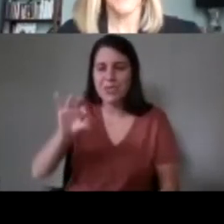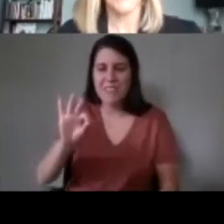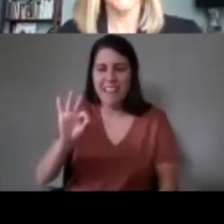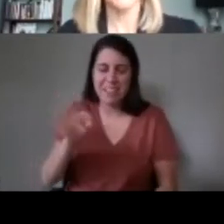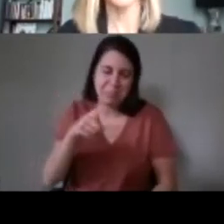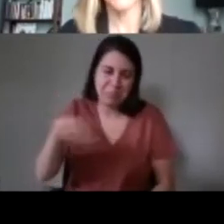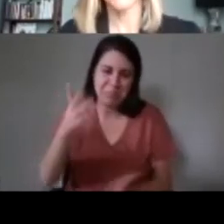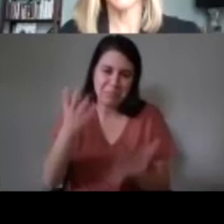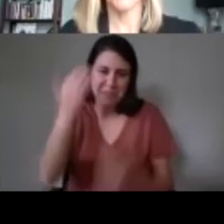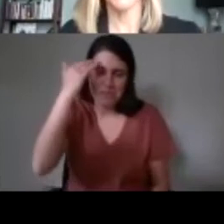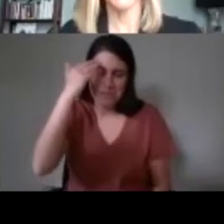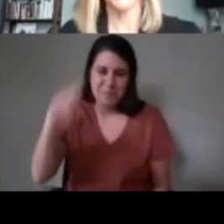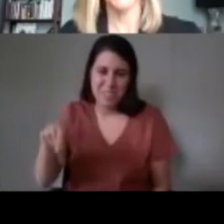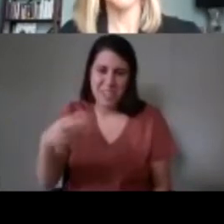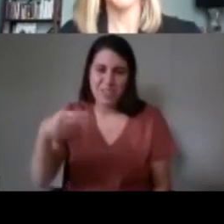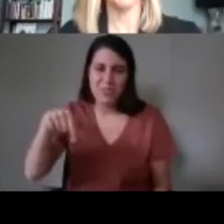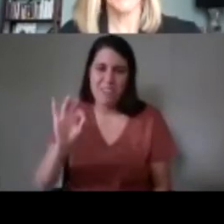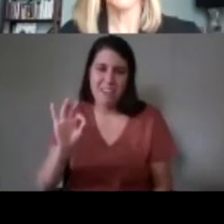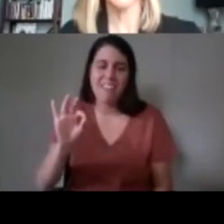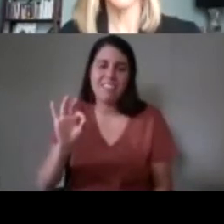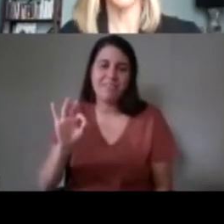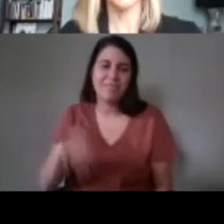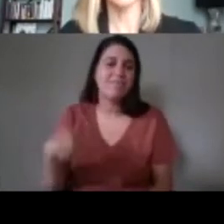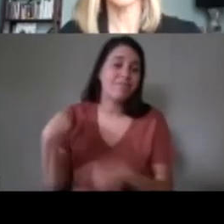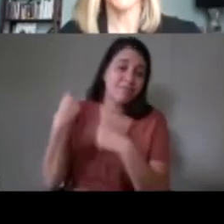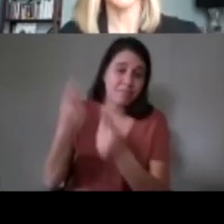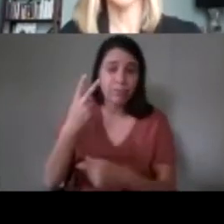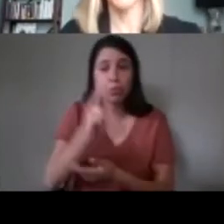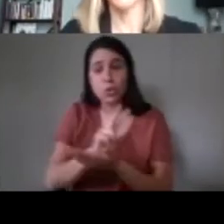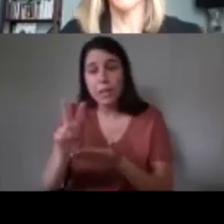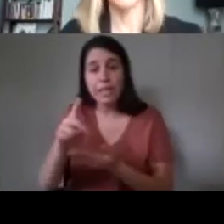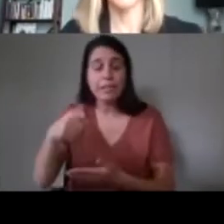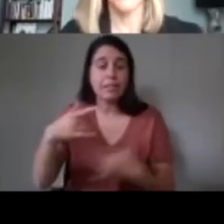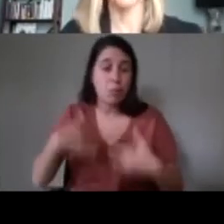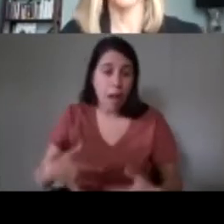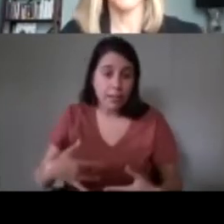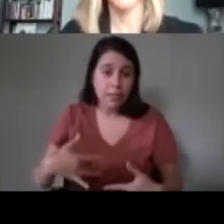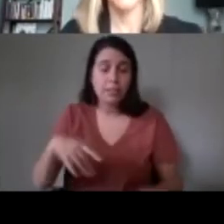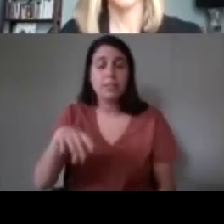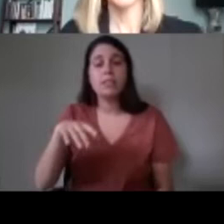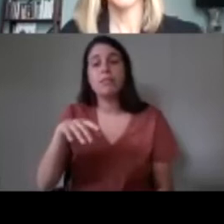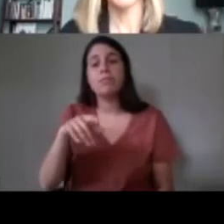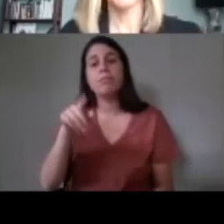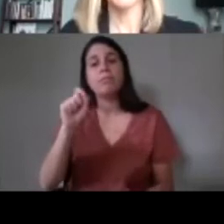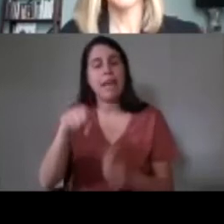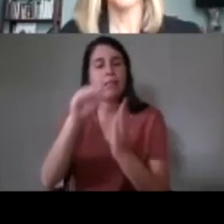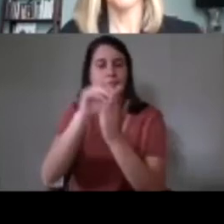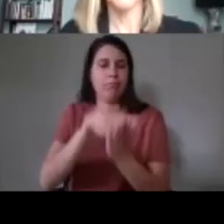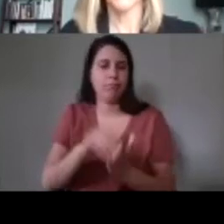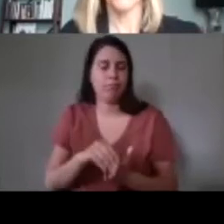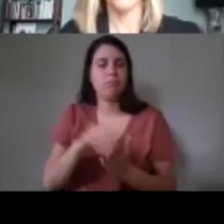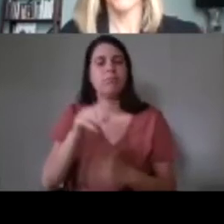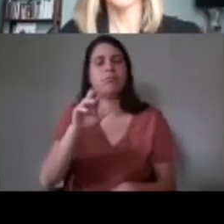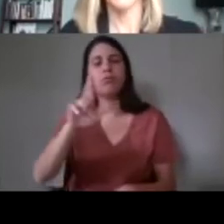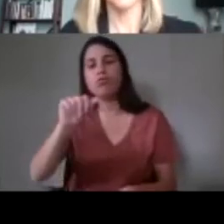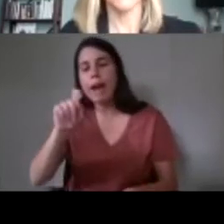with that. It assesses depressive symptoms in the past 2 weeks, and participants can rate those symptoms from not